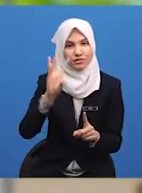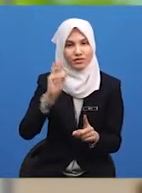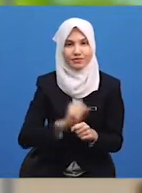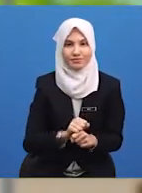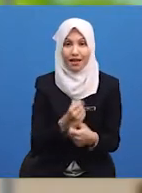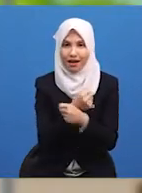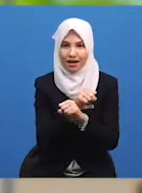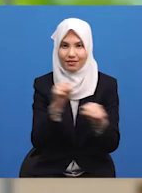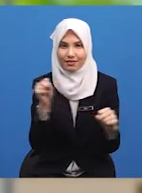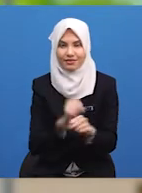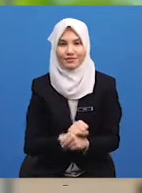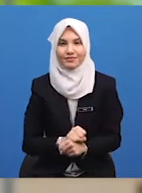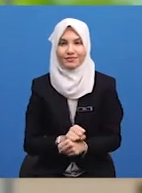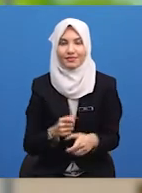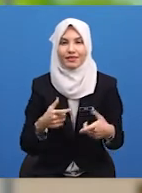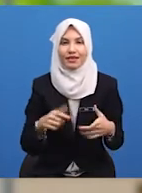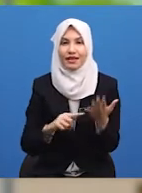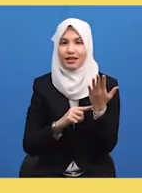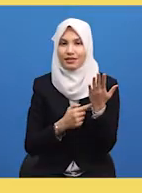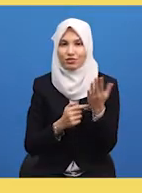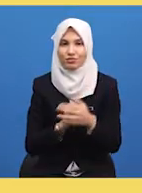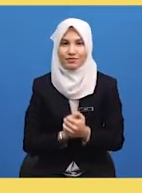you ready? Let's start.